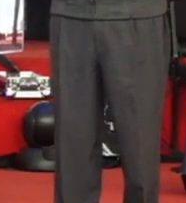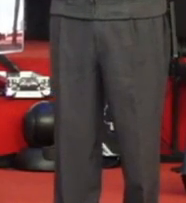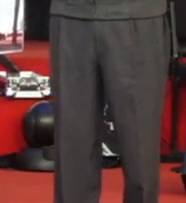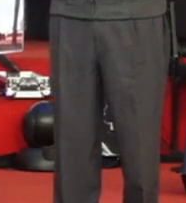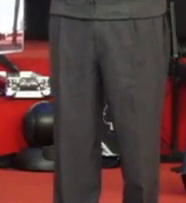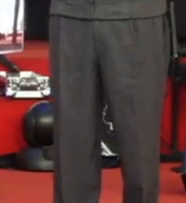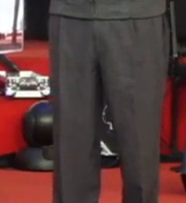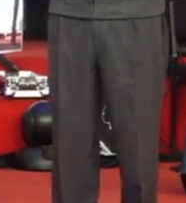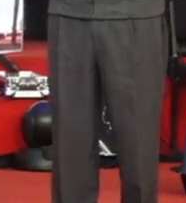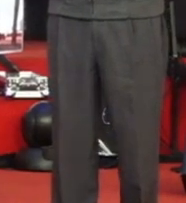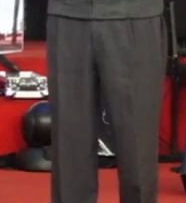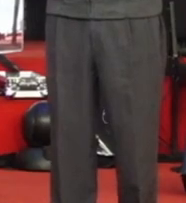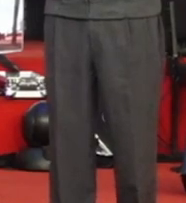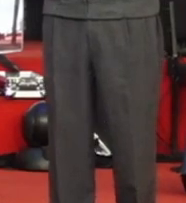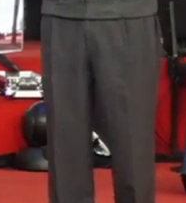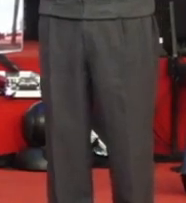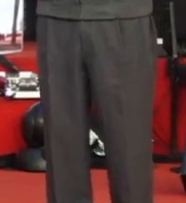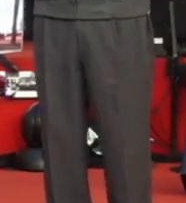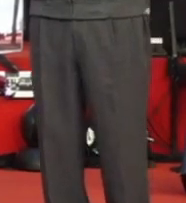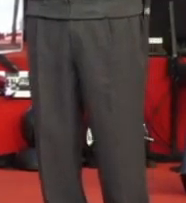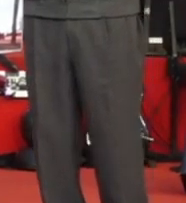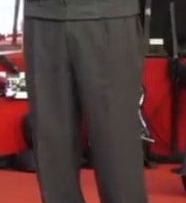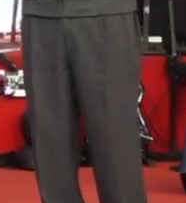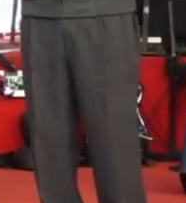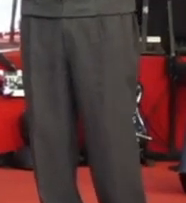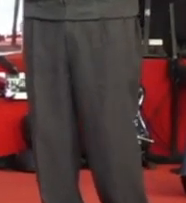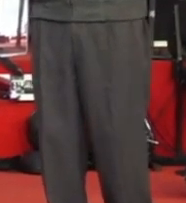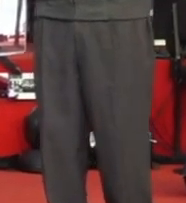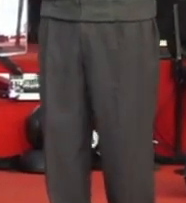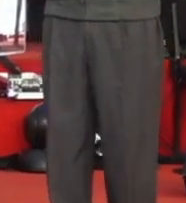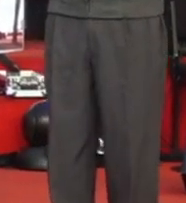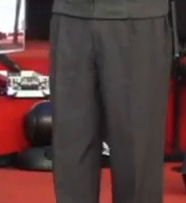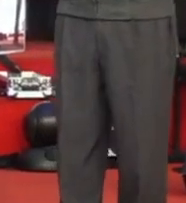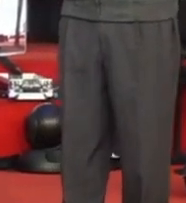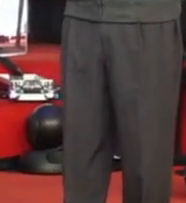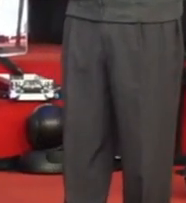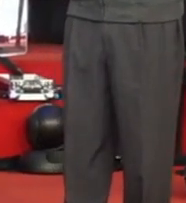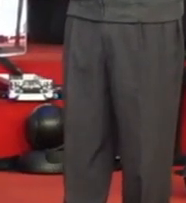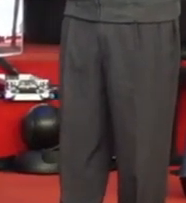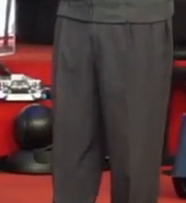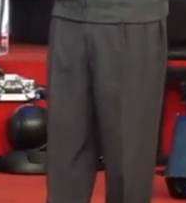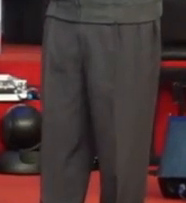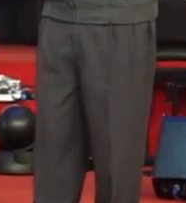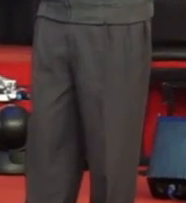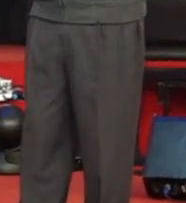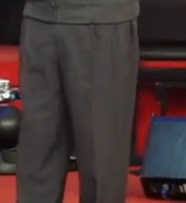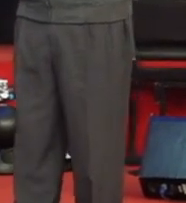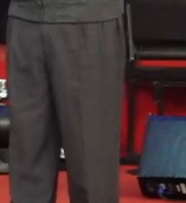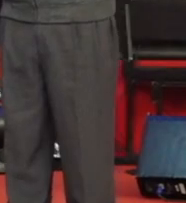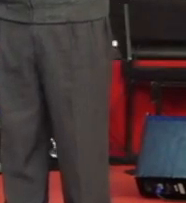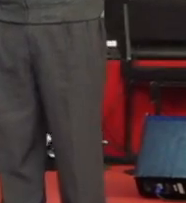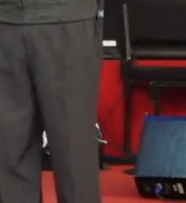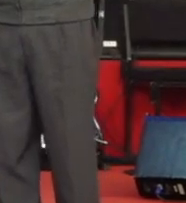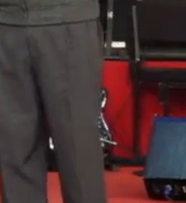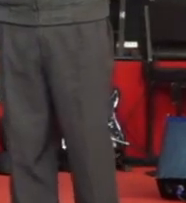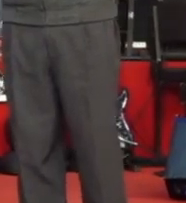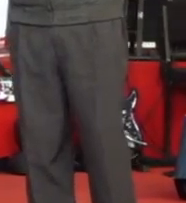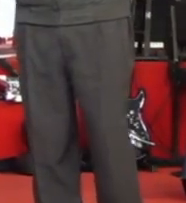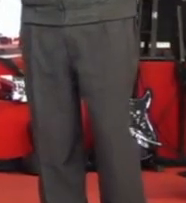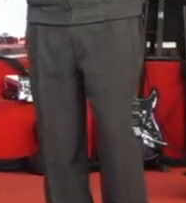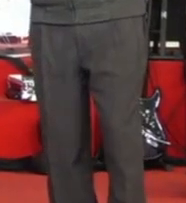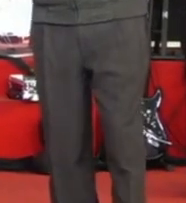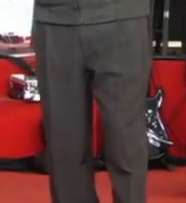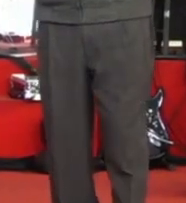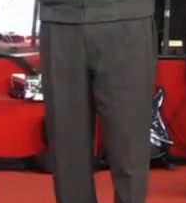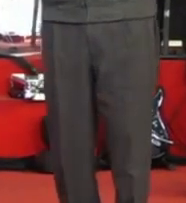faith in Africa. Na hivyo basi akatambuliwa kwa kuzalisha kanisa la Kipentekoste hapa Afrika. So I don't know what you